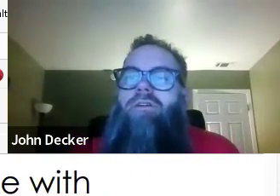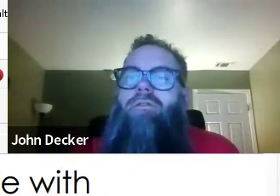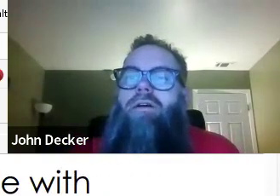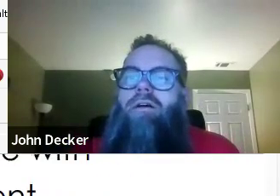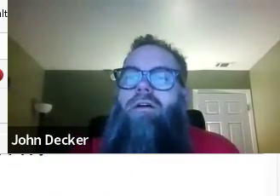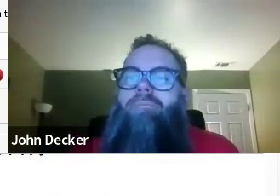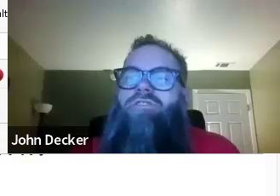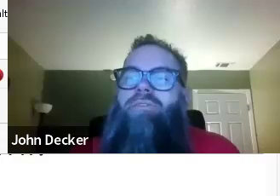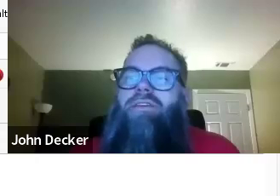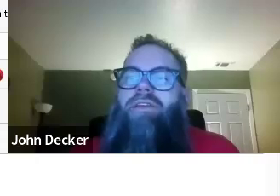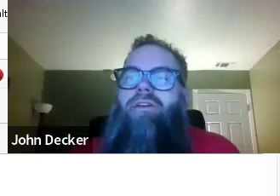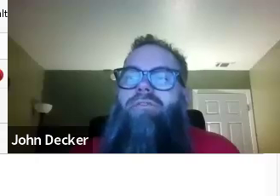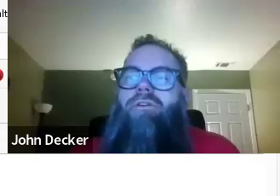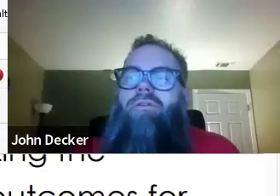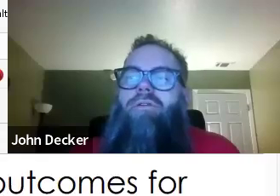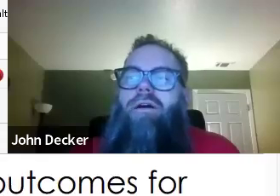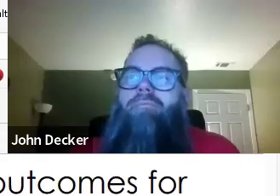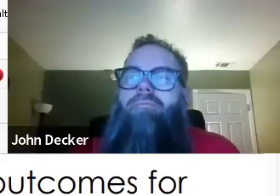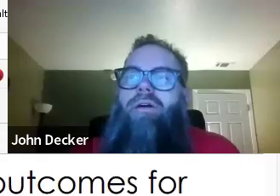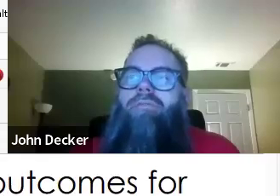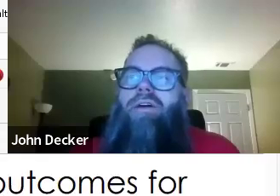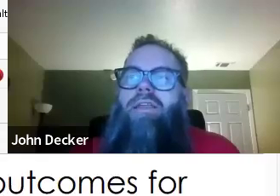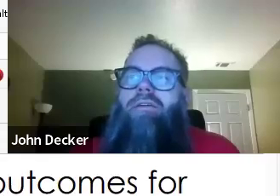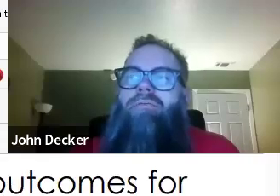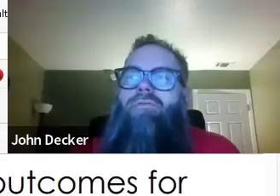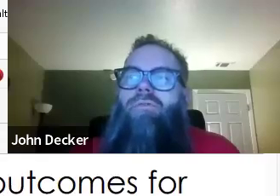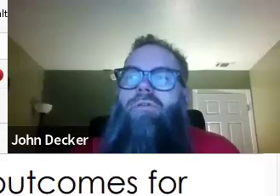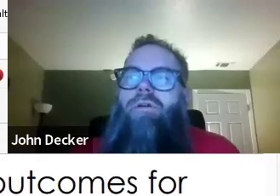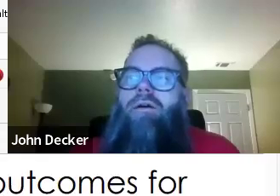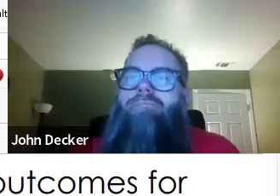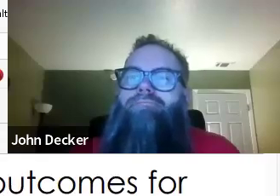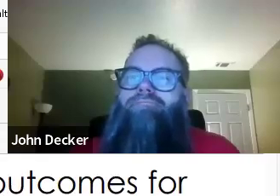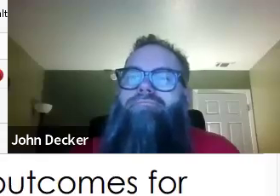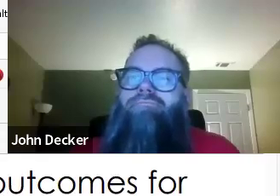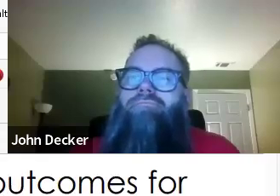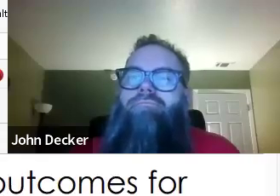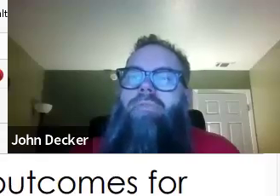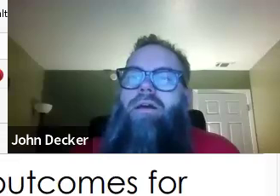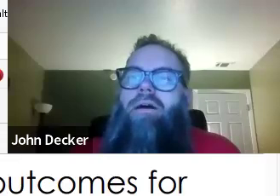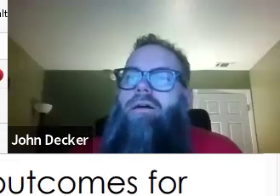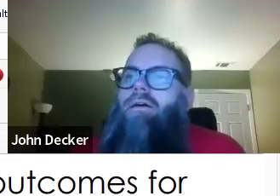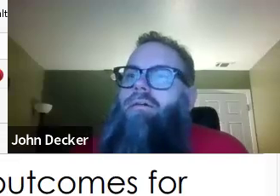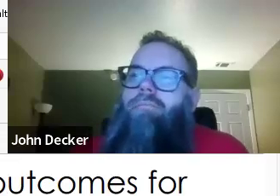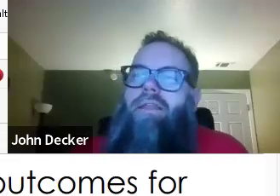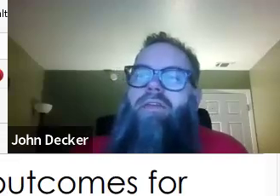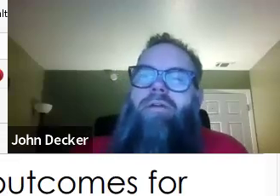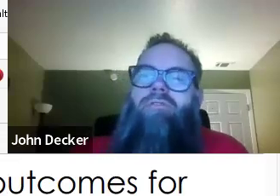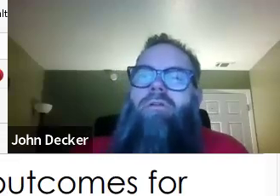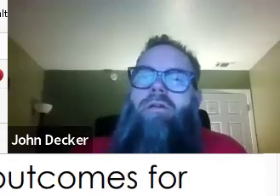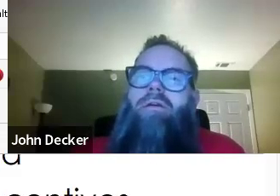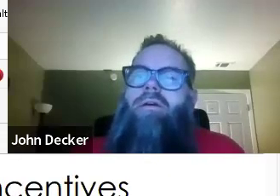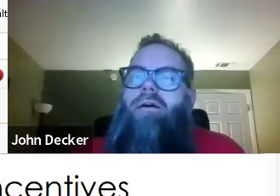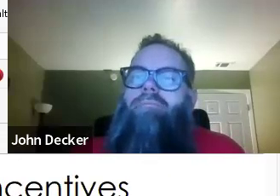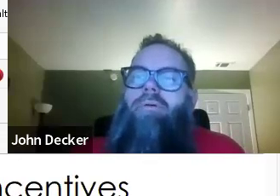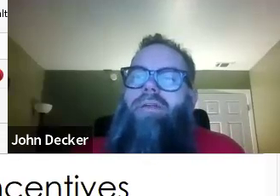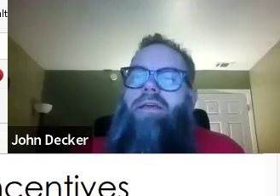They talk about their accomplishments in here, their funding for uh, Medicaid